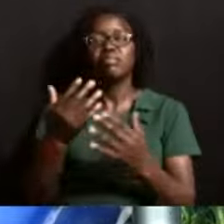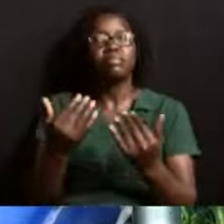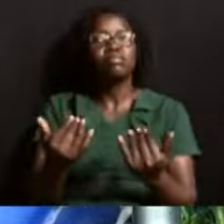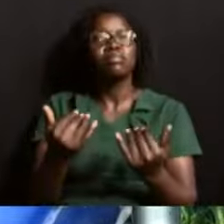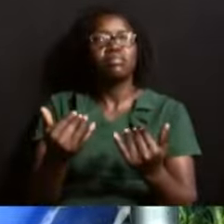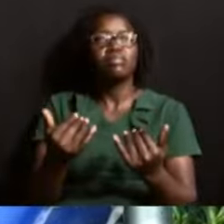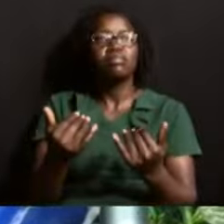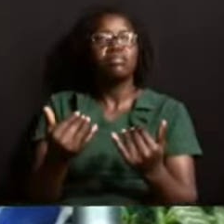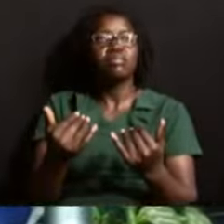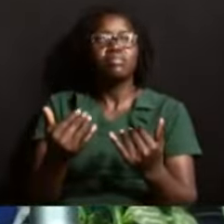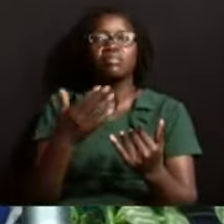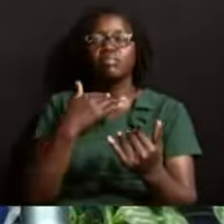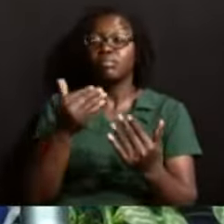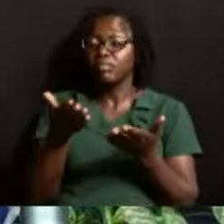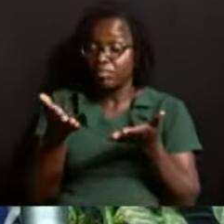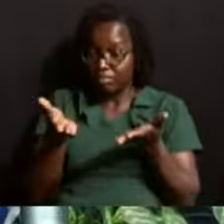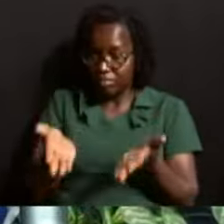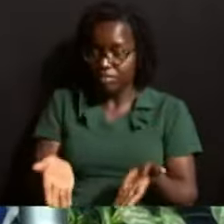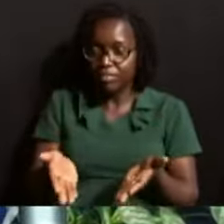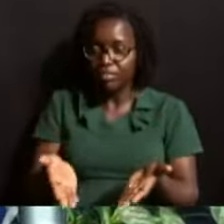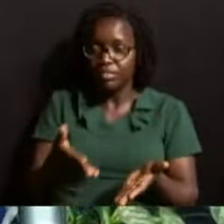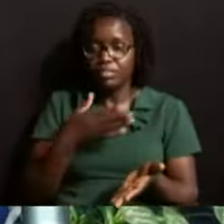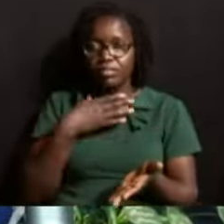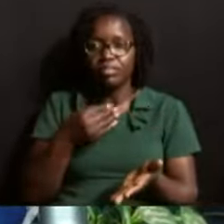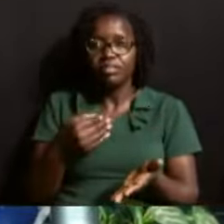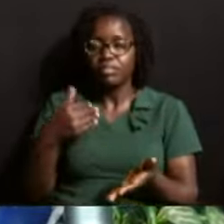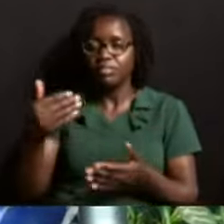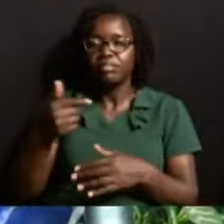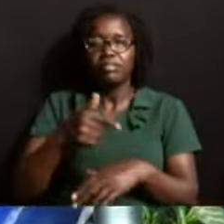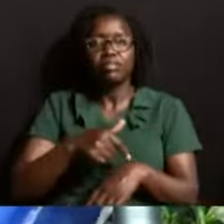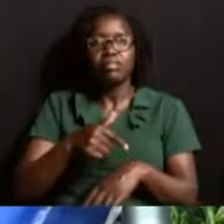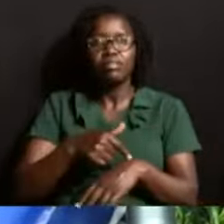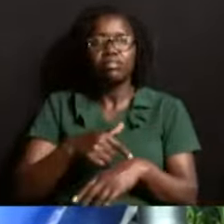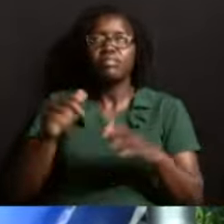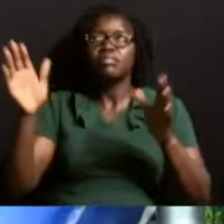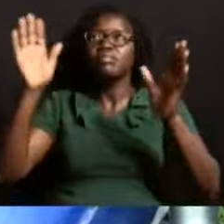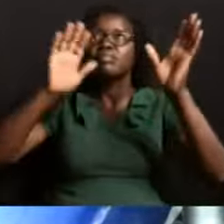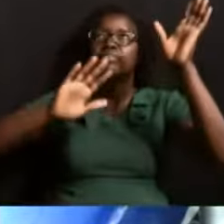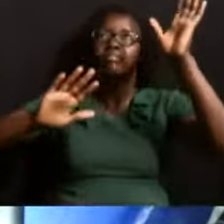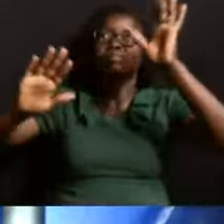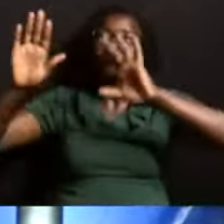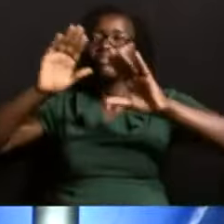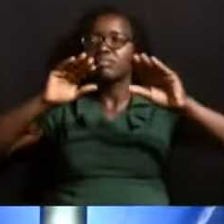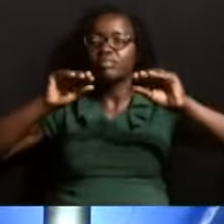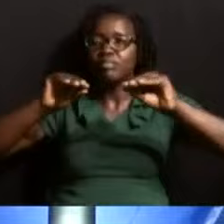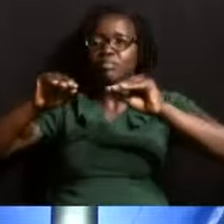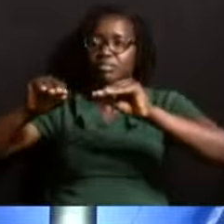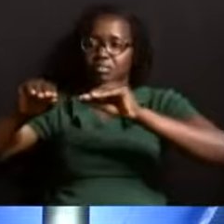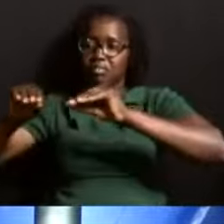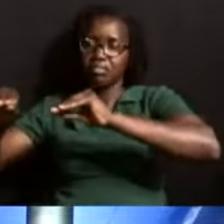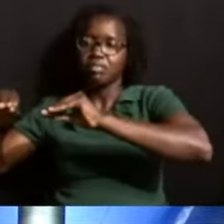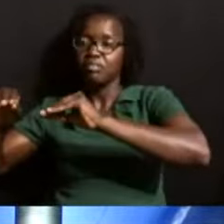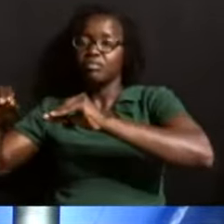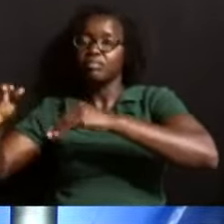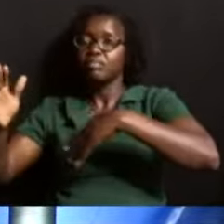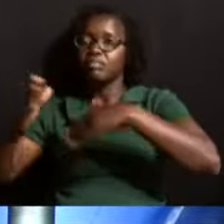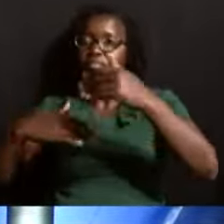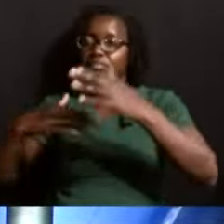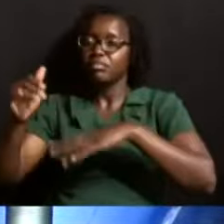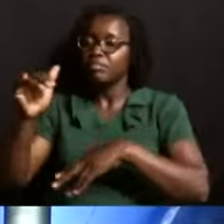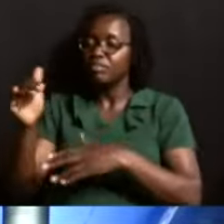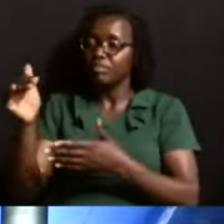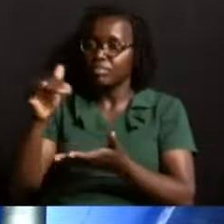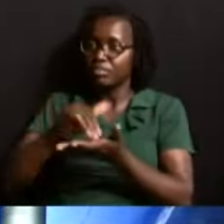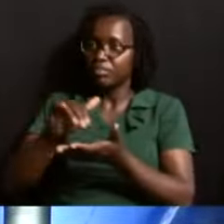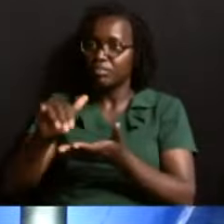I want you to be here. And every time the cloud started moving, it was an indication again